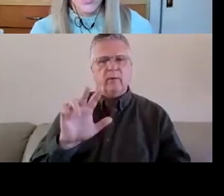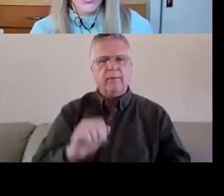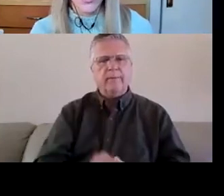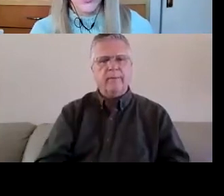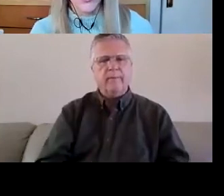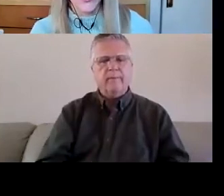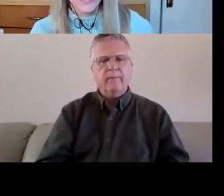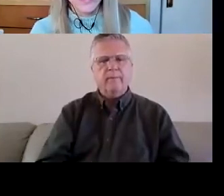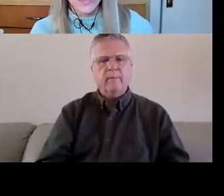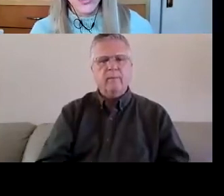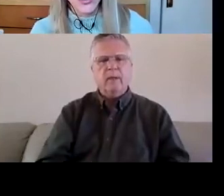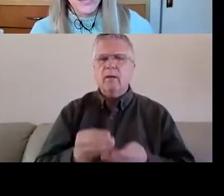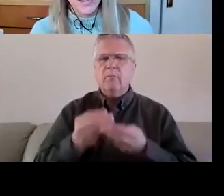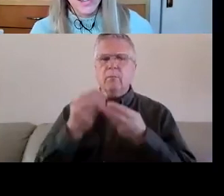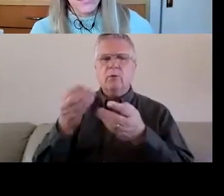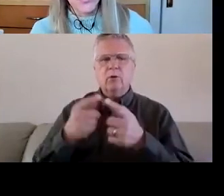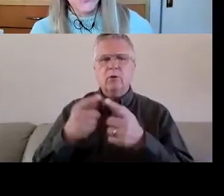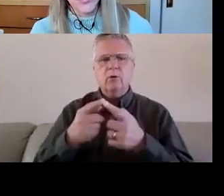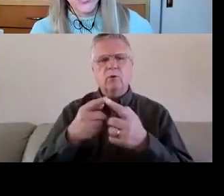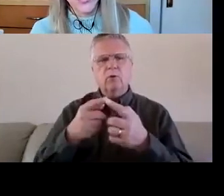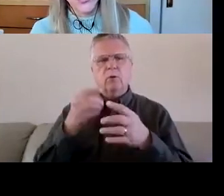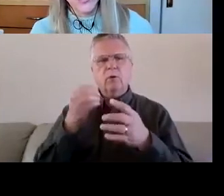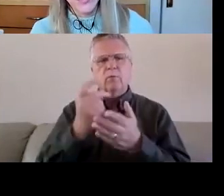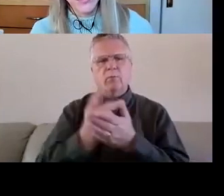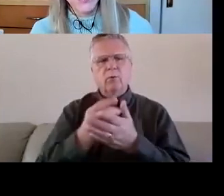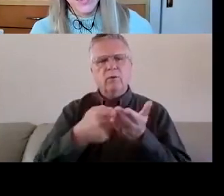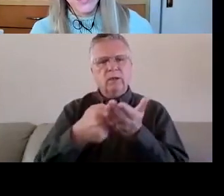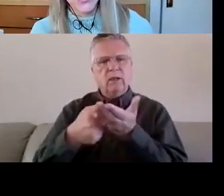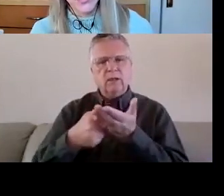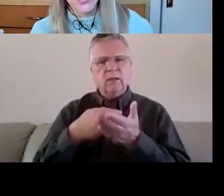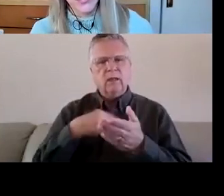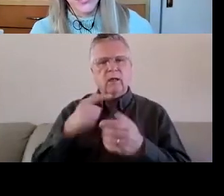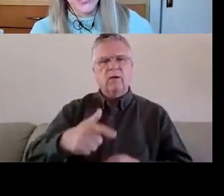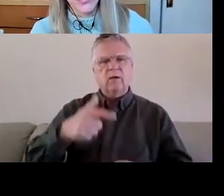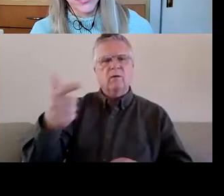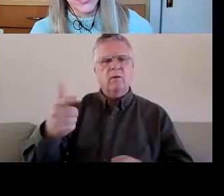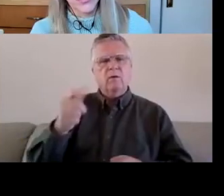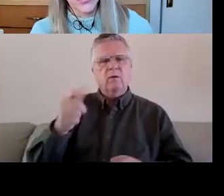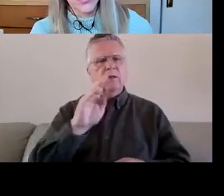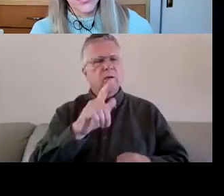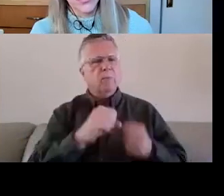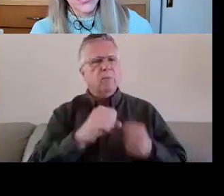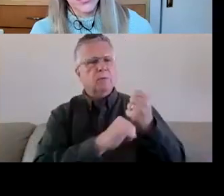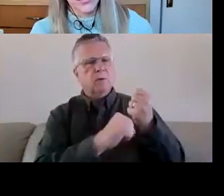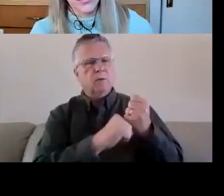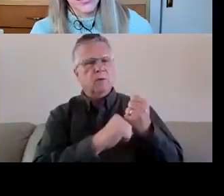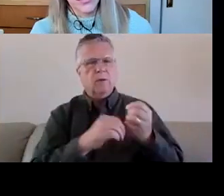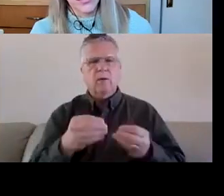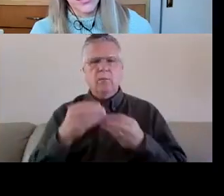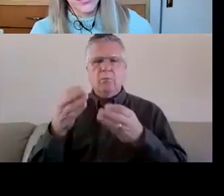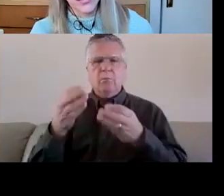1983. Motion to approve a discussion. I'll defer to the bill sponsor. Motion to hold 8 weeks.